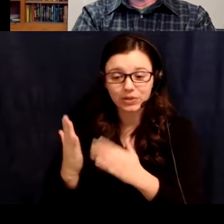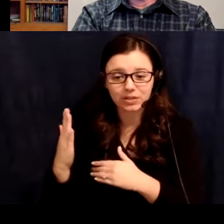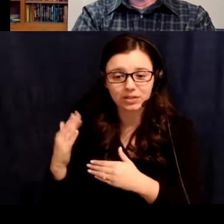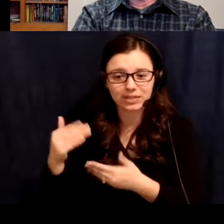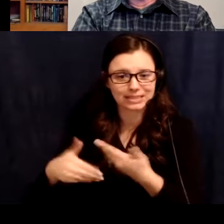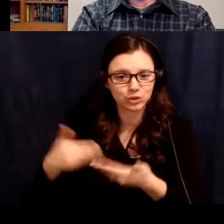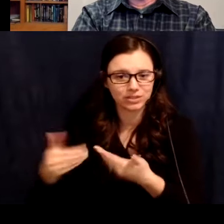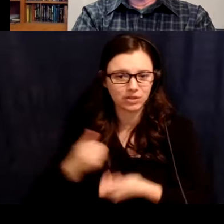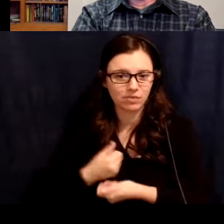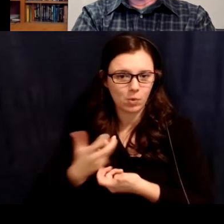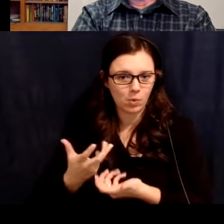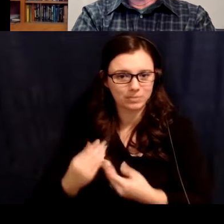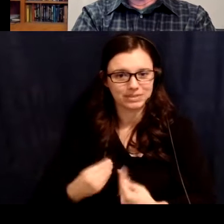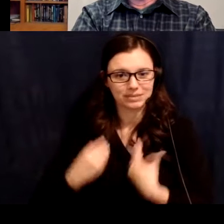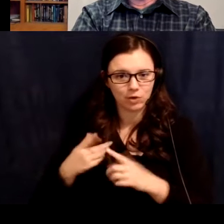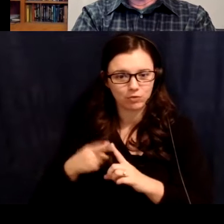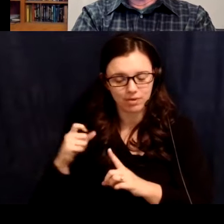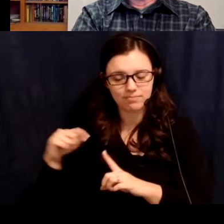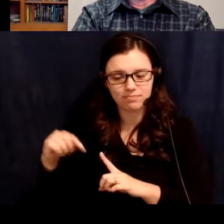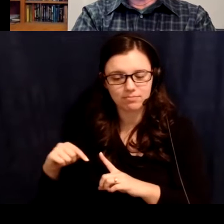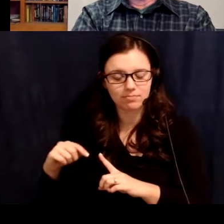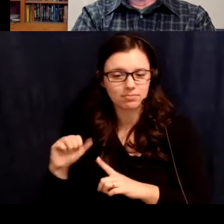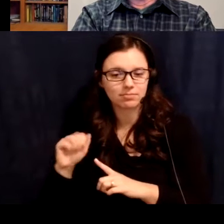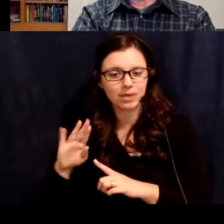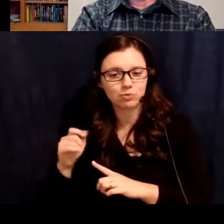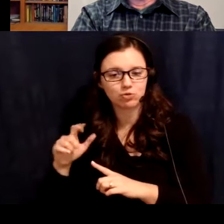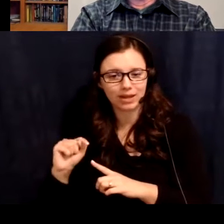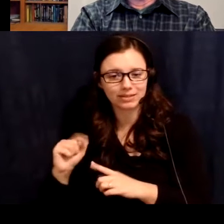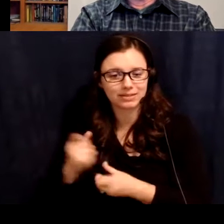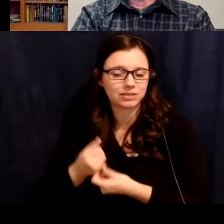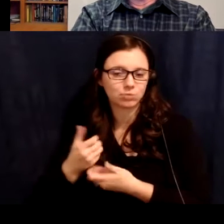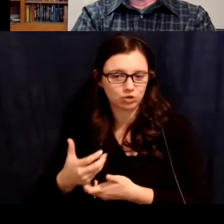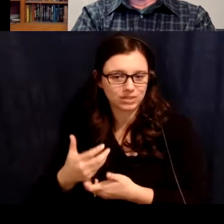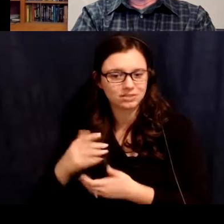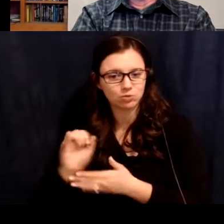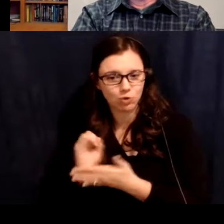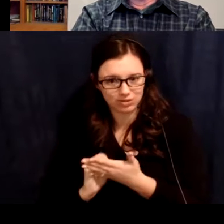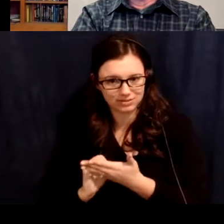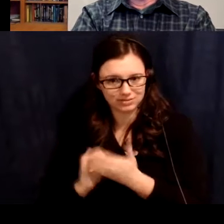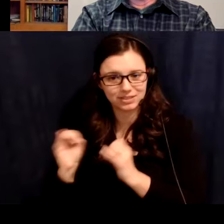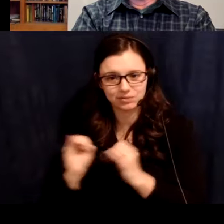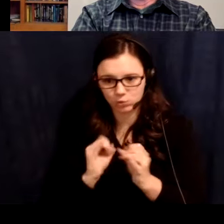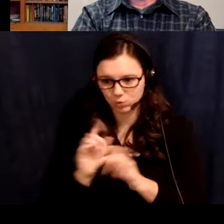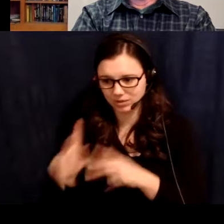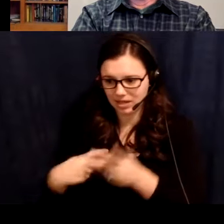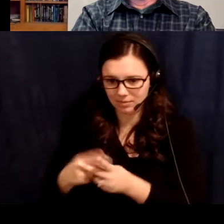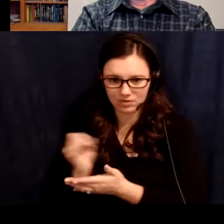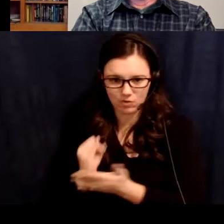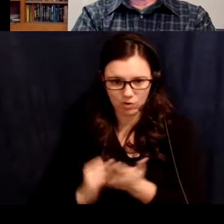of poems inspired by abstract expressionist art, individual pieces of art. And